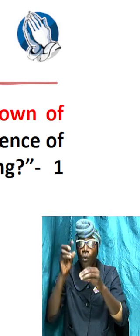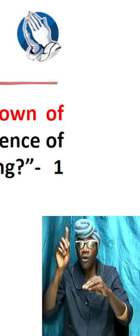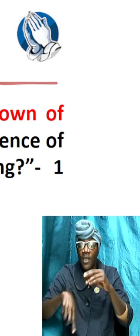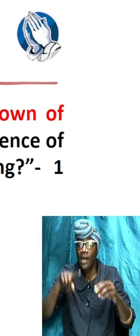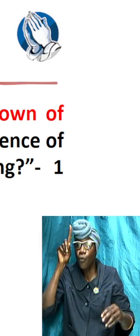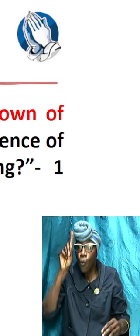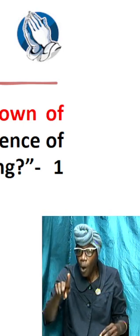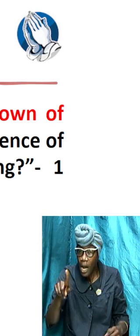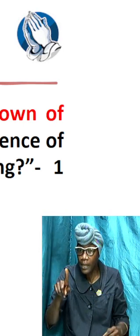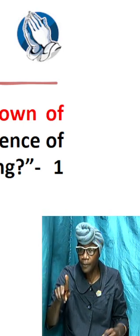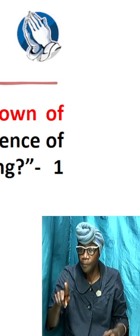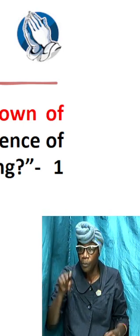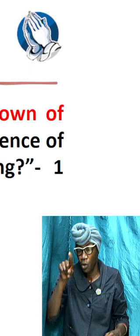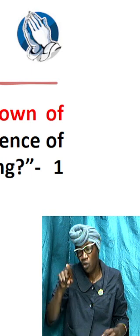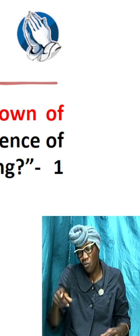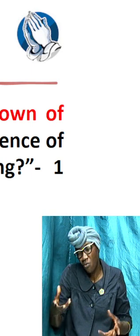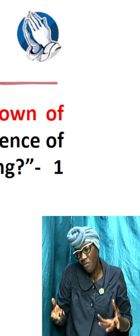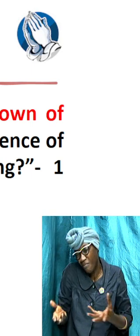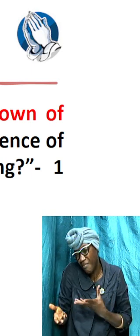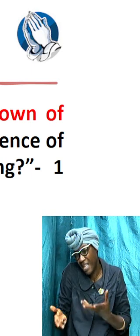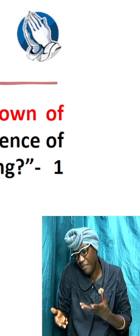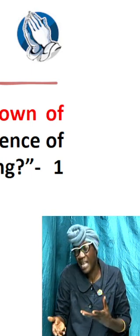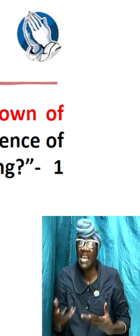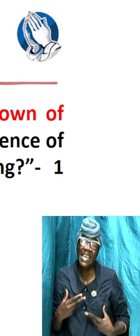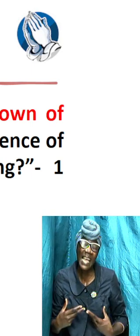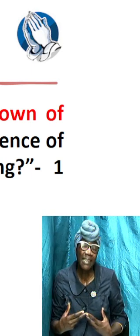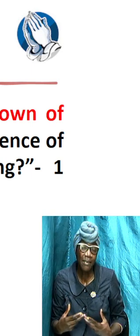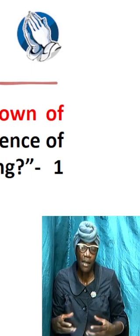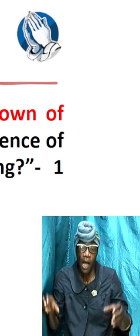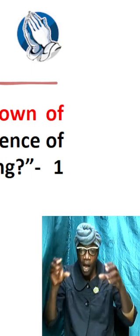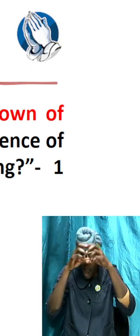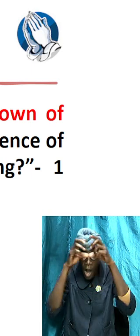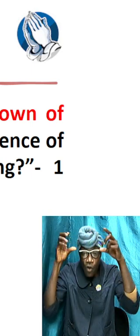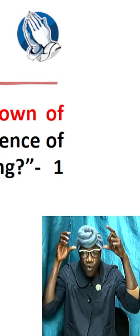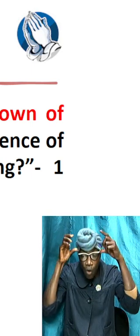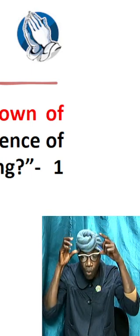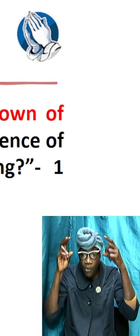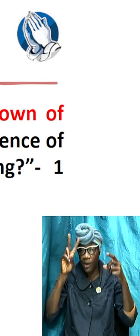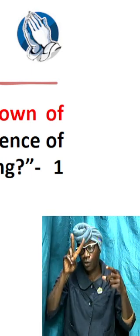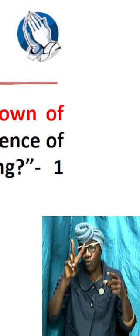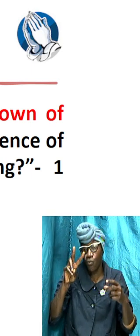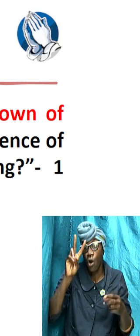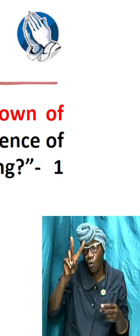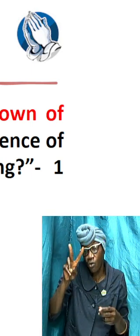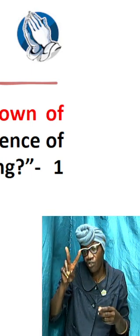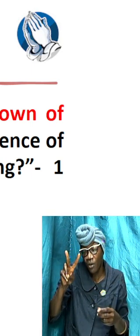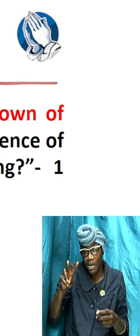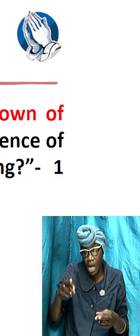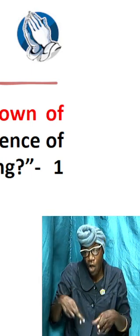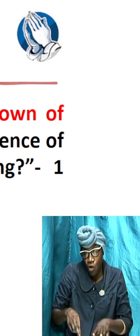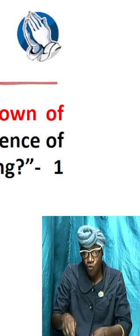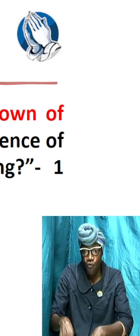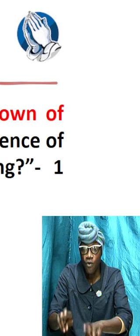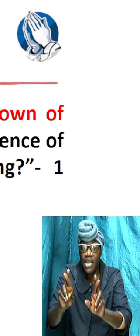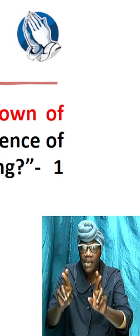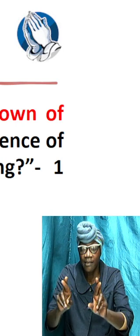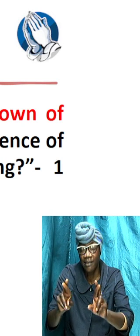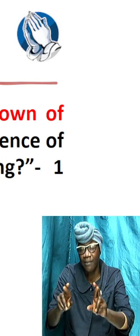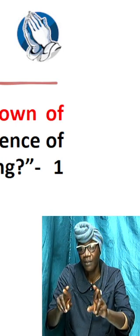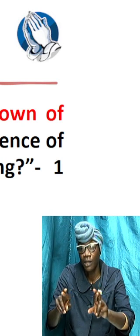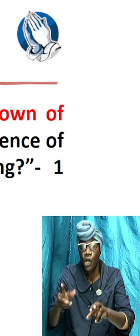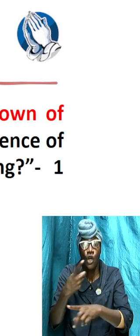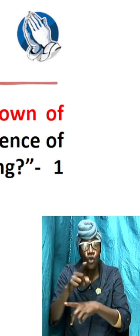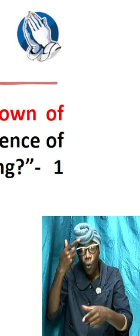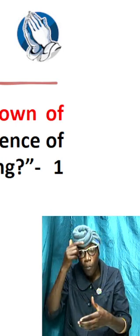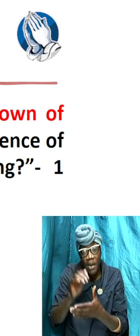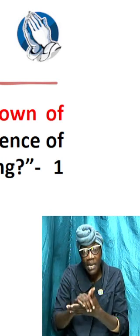award ceremony, you might get a crown for winning the 200-meter race, and you might get a crown to win the 100-meter race. Don't believe that it's only one crown